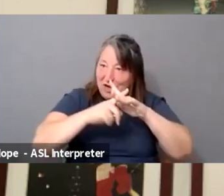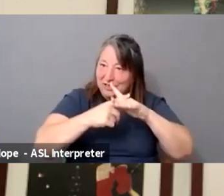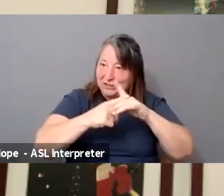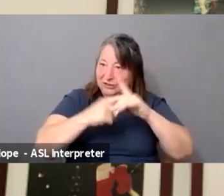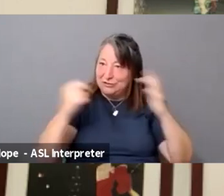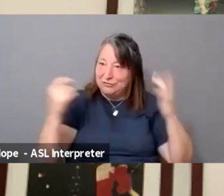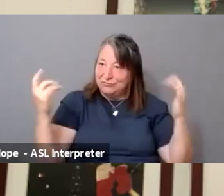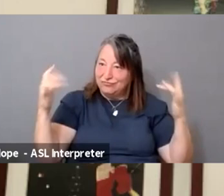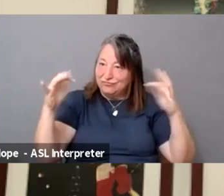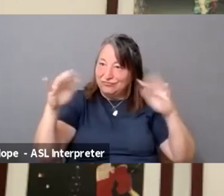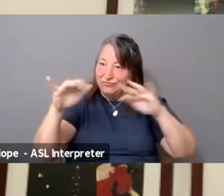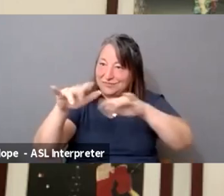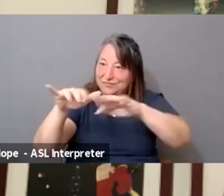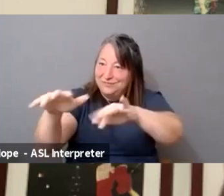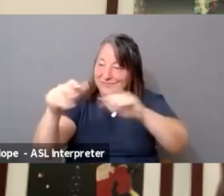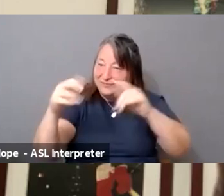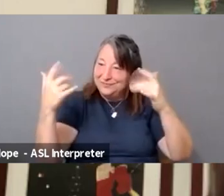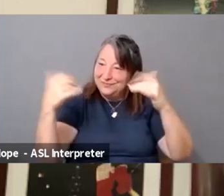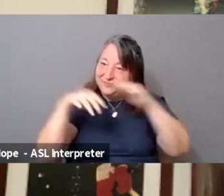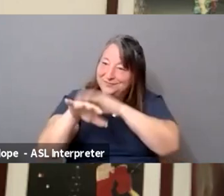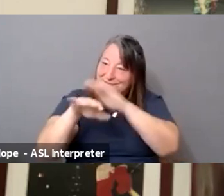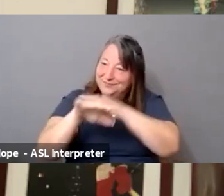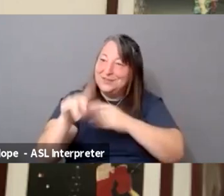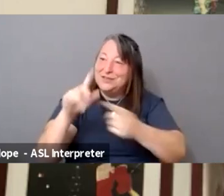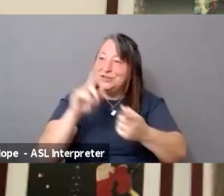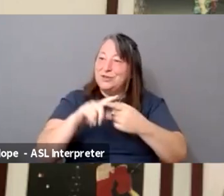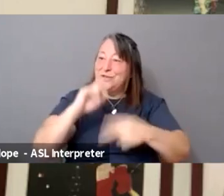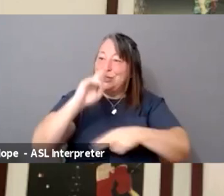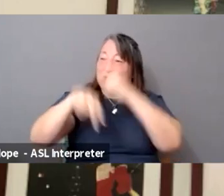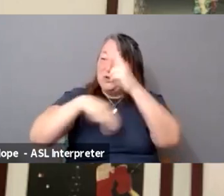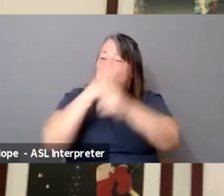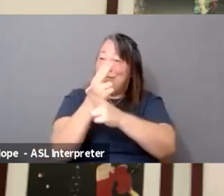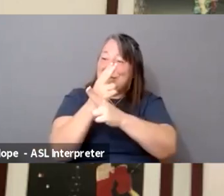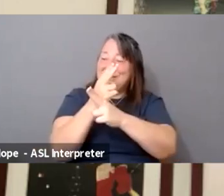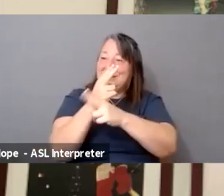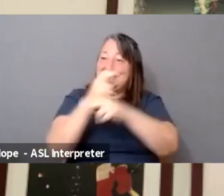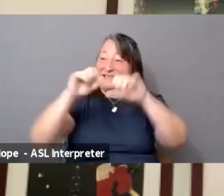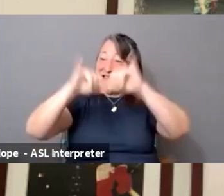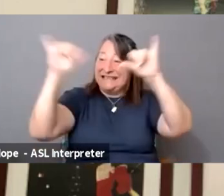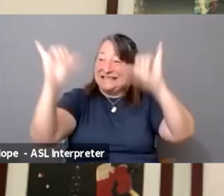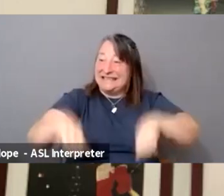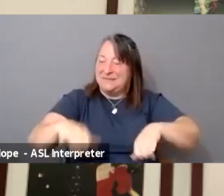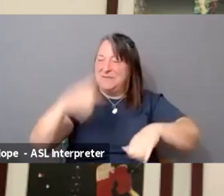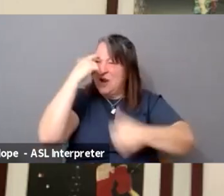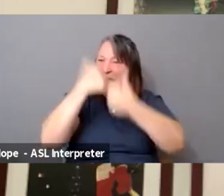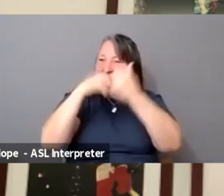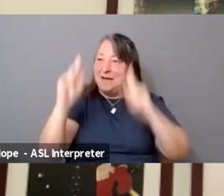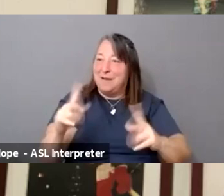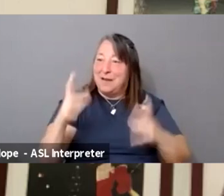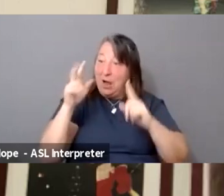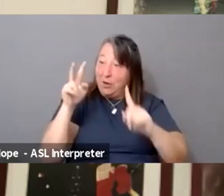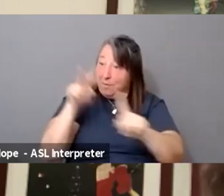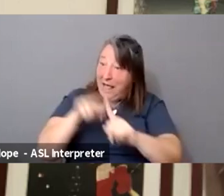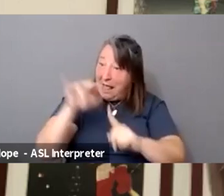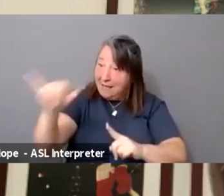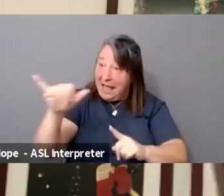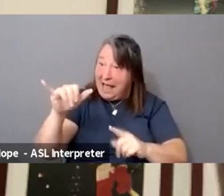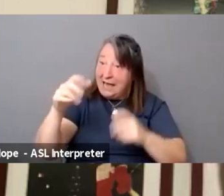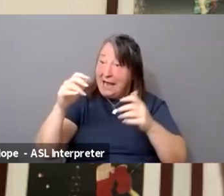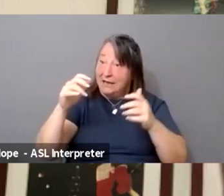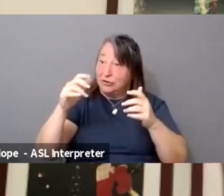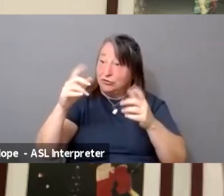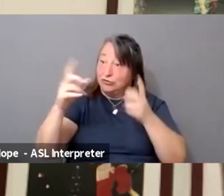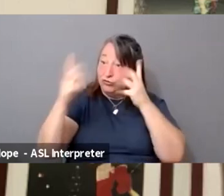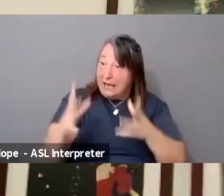into universal ecosystem. And if you could just, for anyone who may want to apply, if you could just talk just a